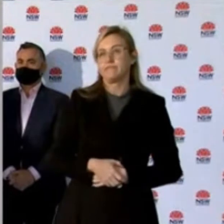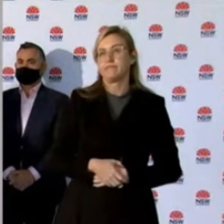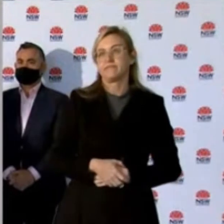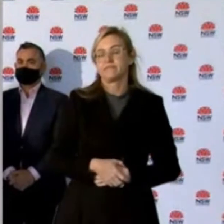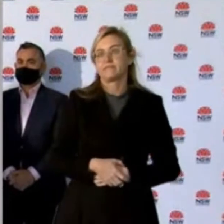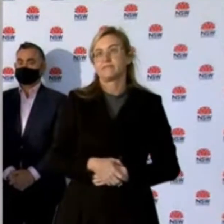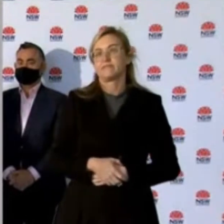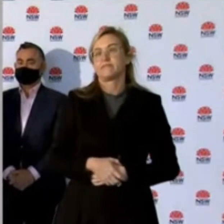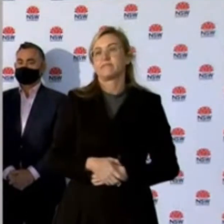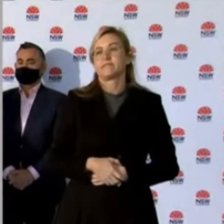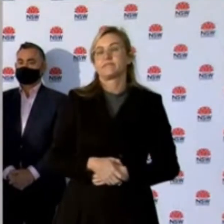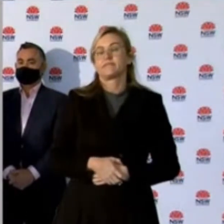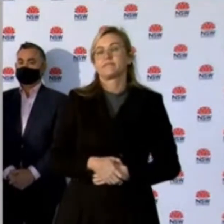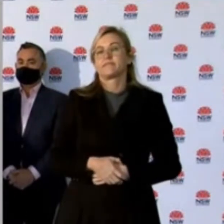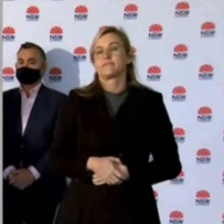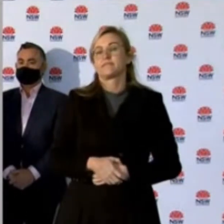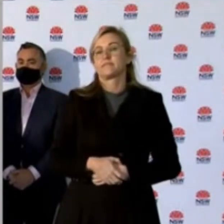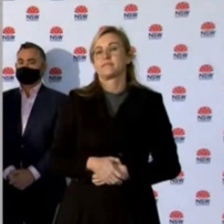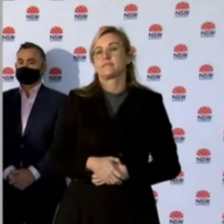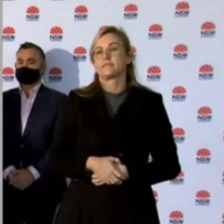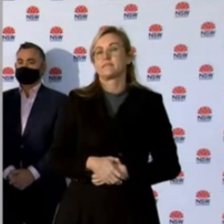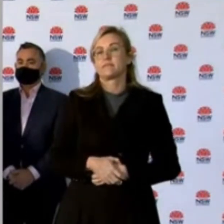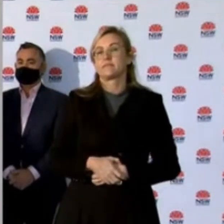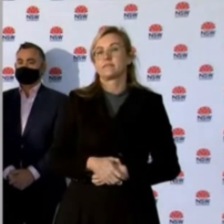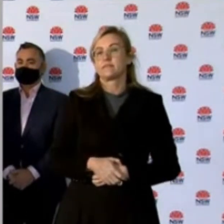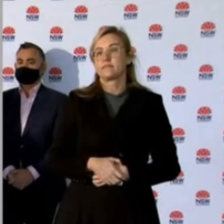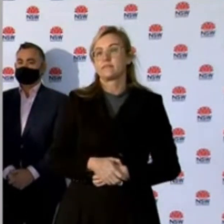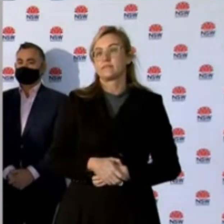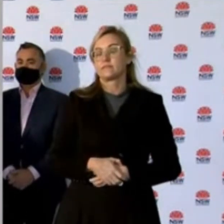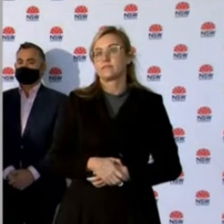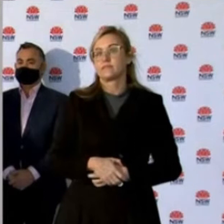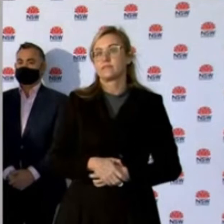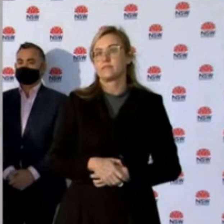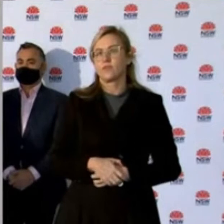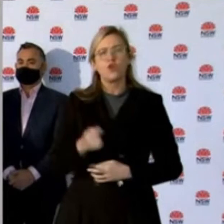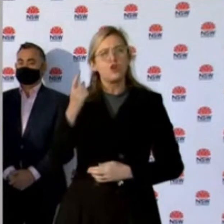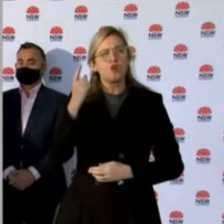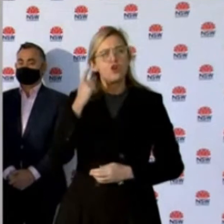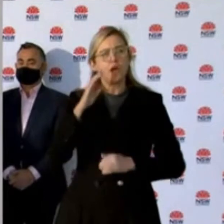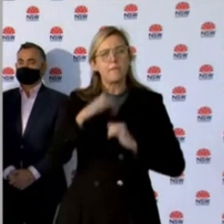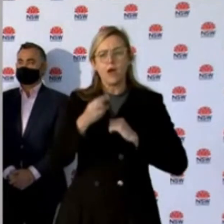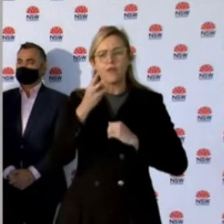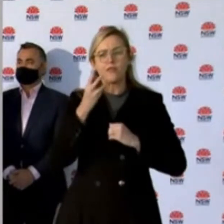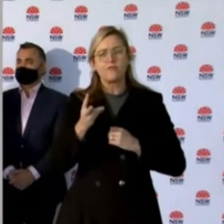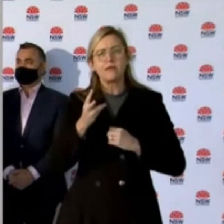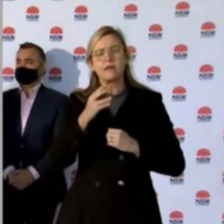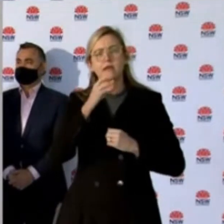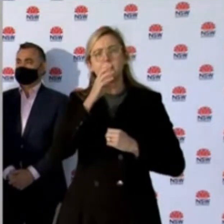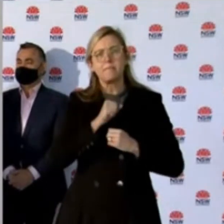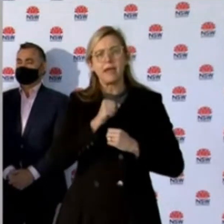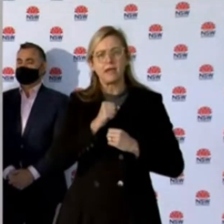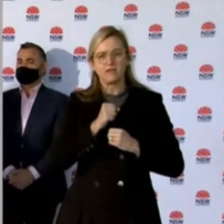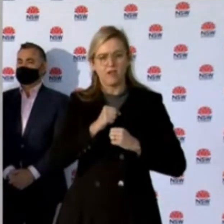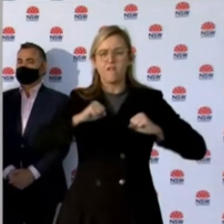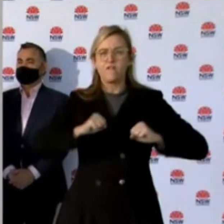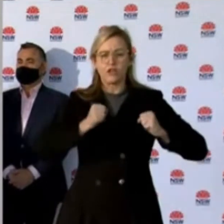this morning is that people are well aware of 3 removalists that travelled from down in the Illawarra